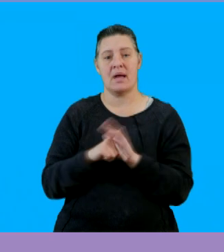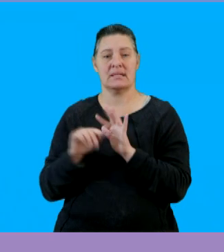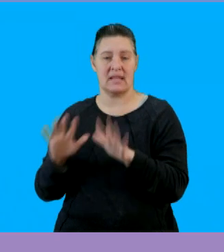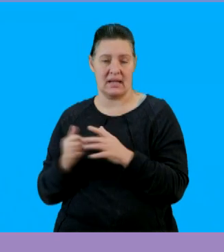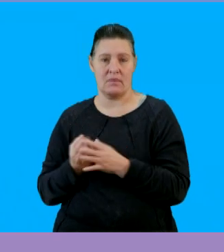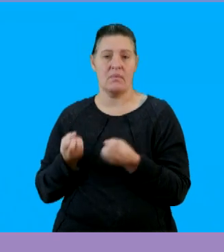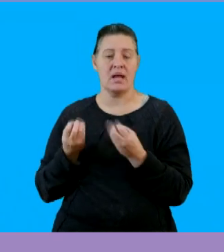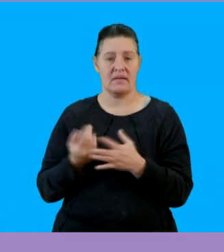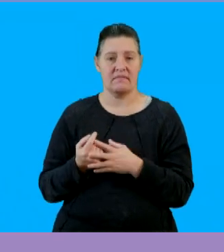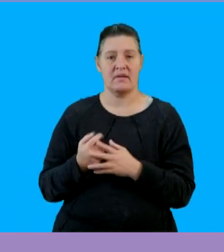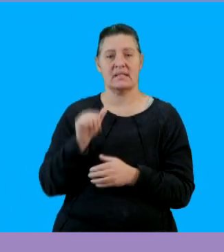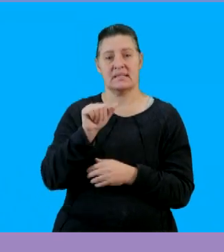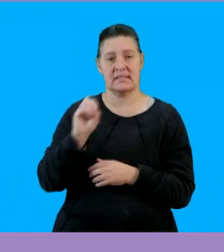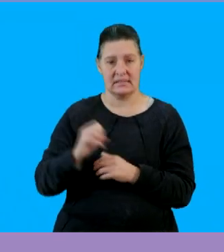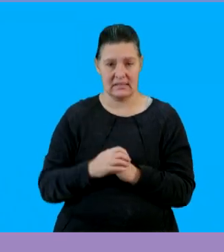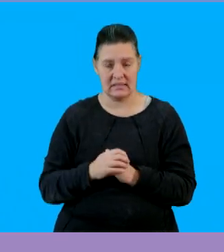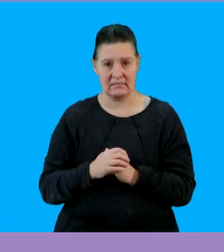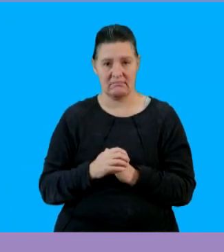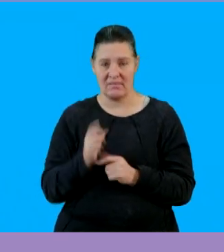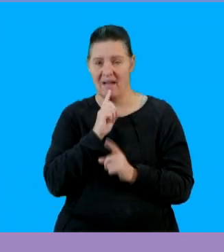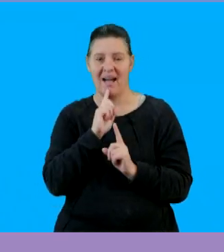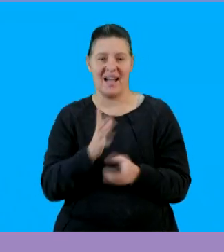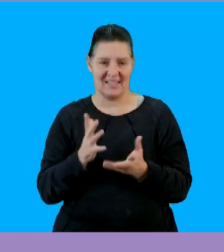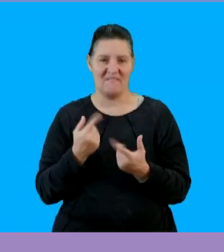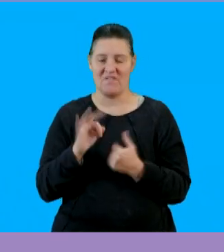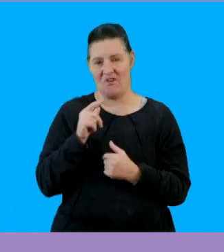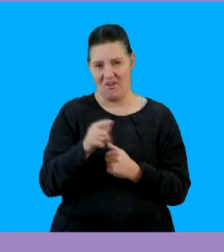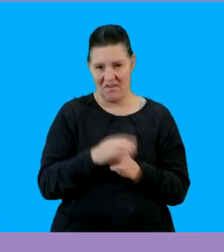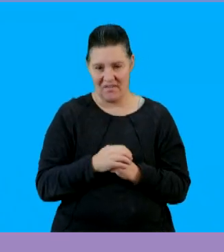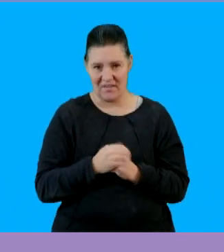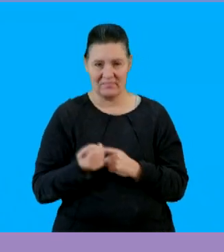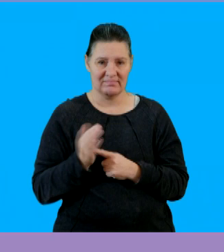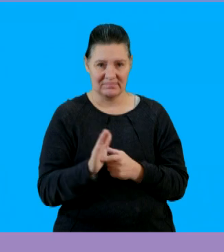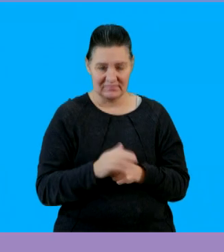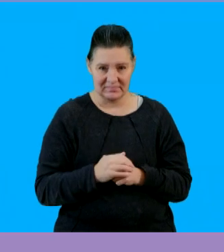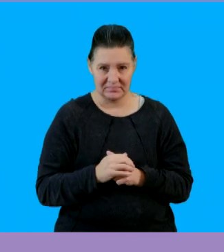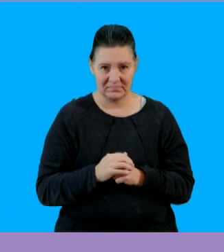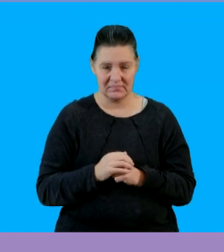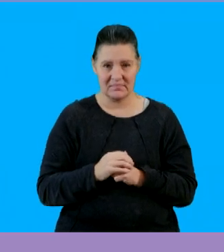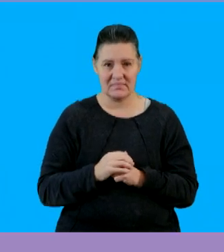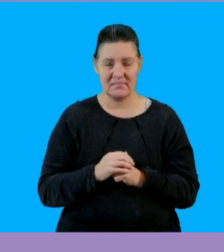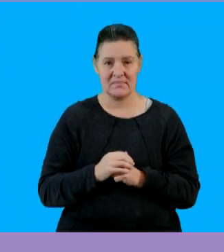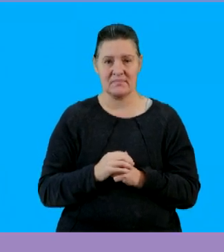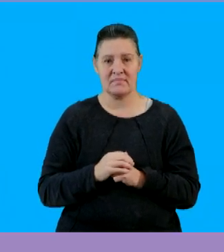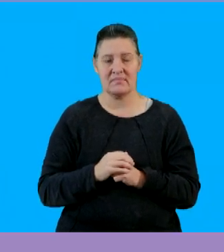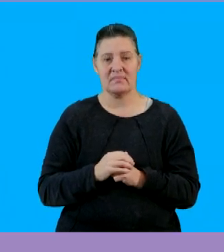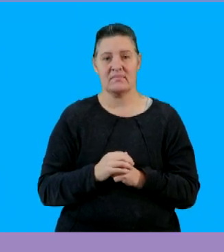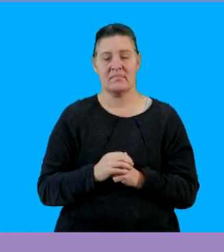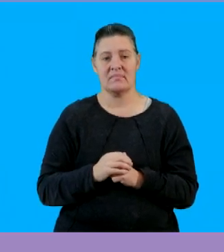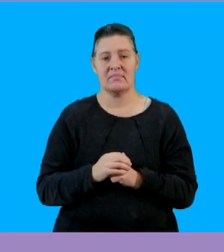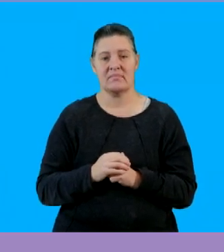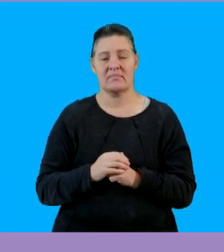10? That gives us a 60. And that's our answer for that expression.